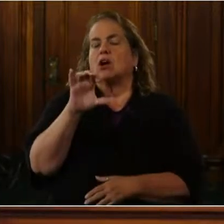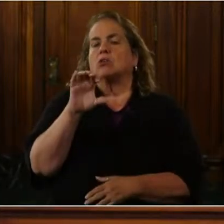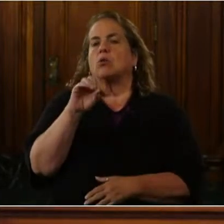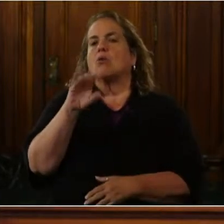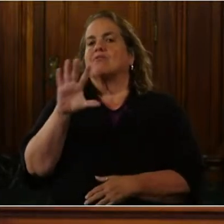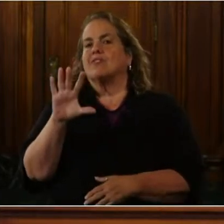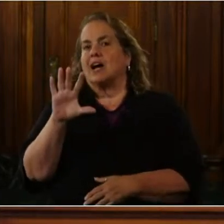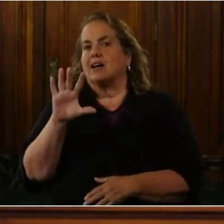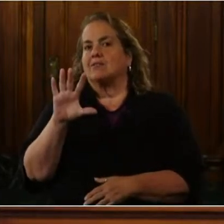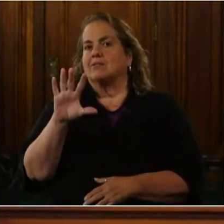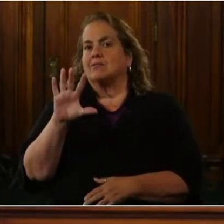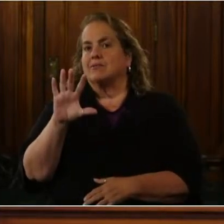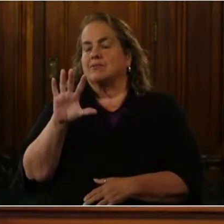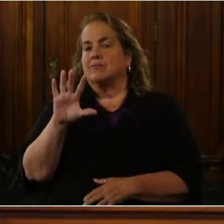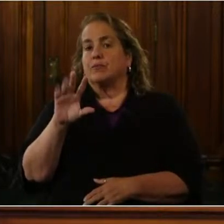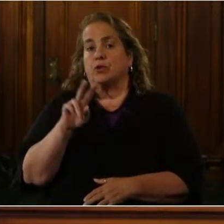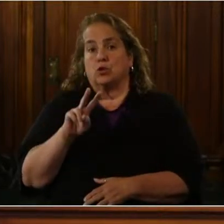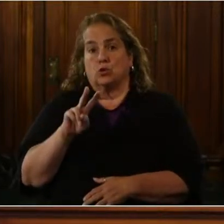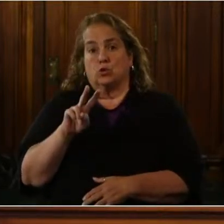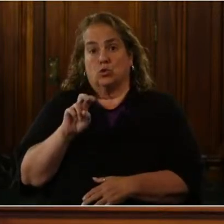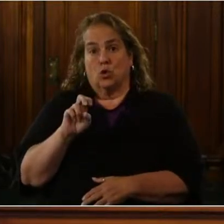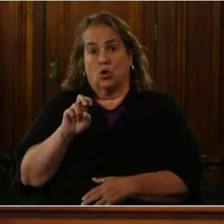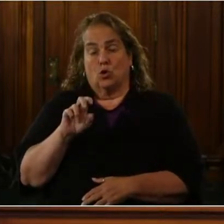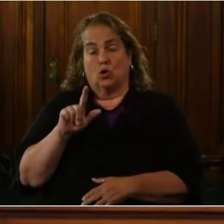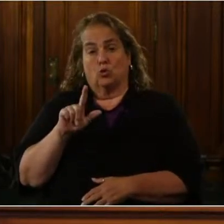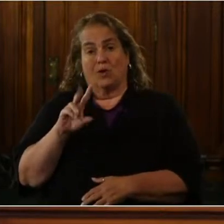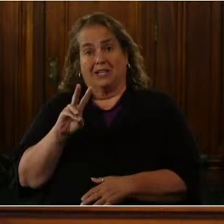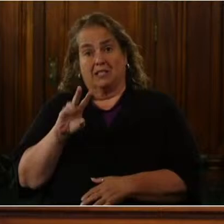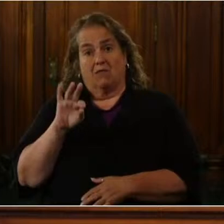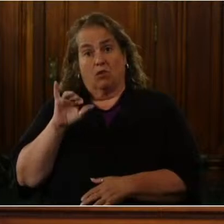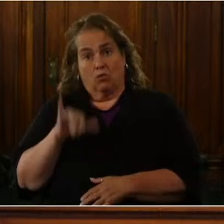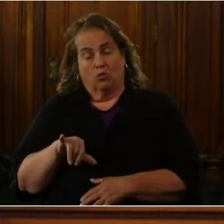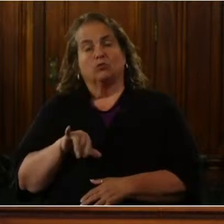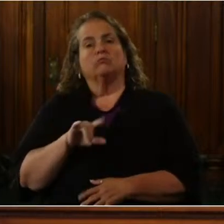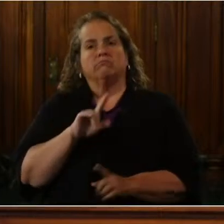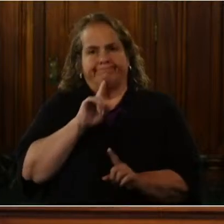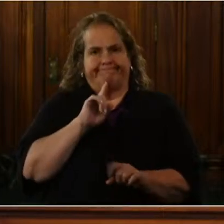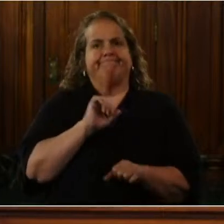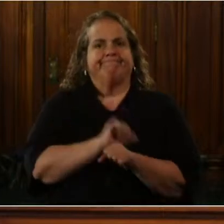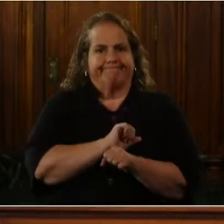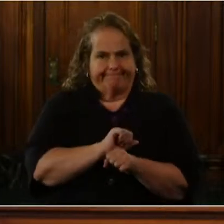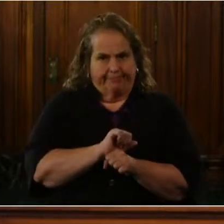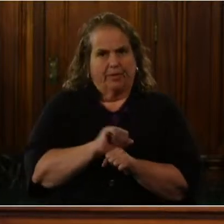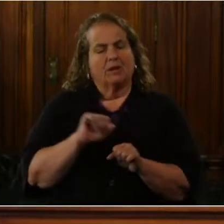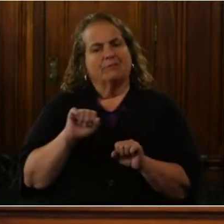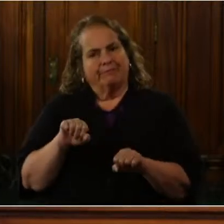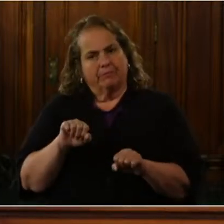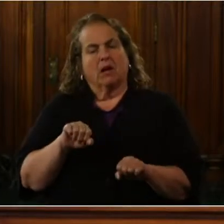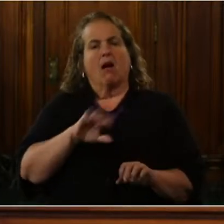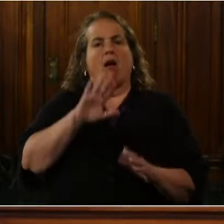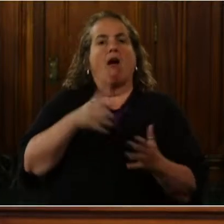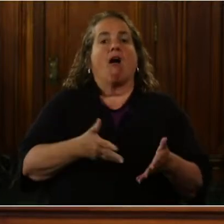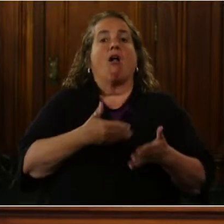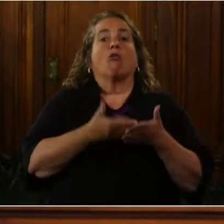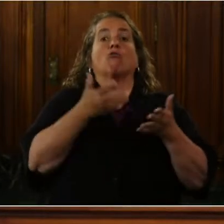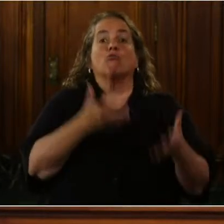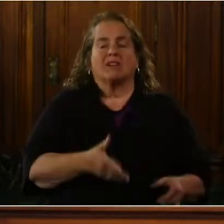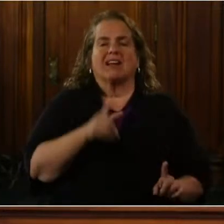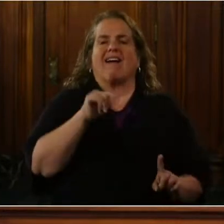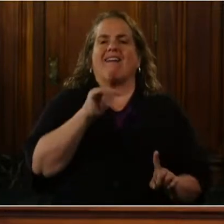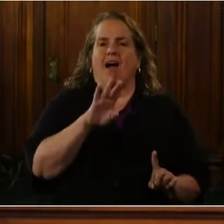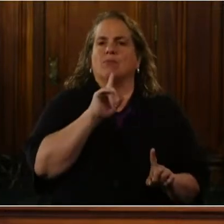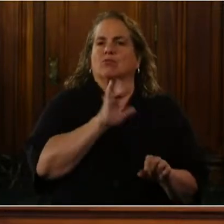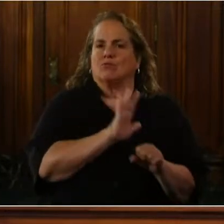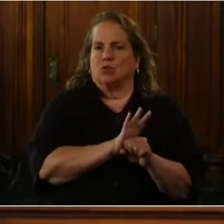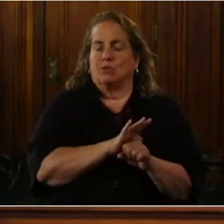10,705. The 226 of those are probable. The rest are all lab confirmed. We're now